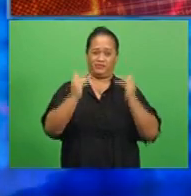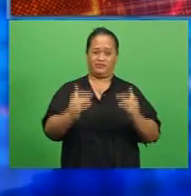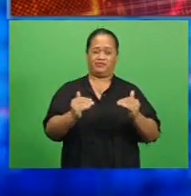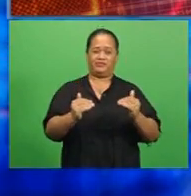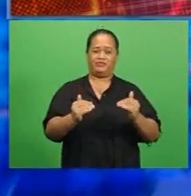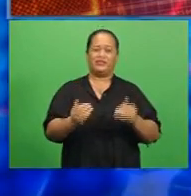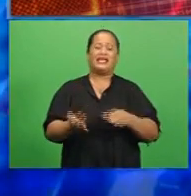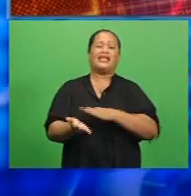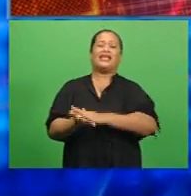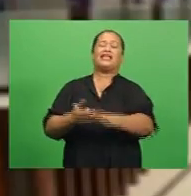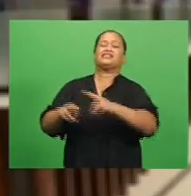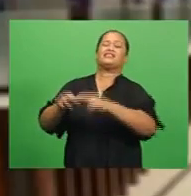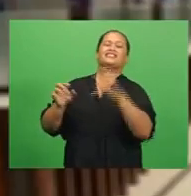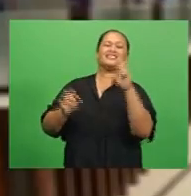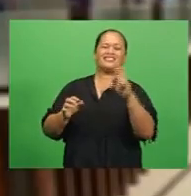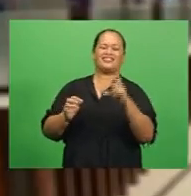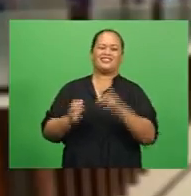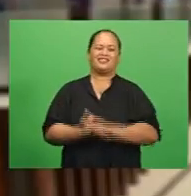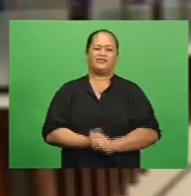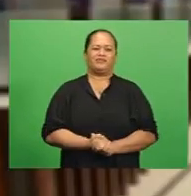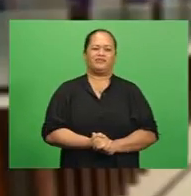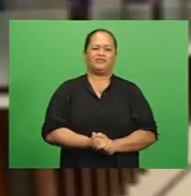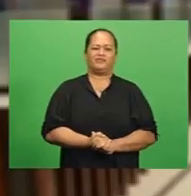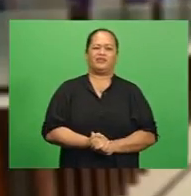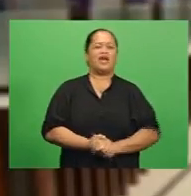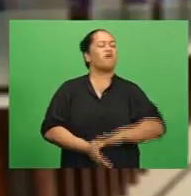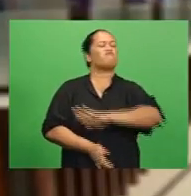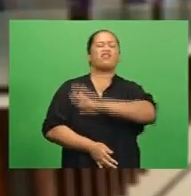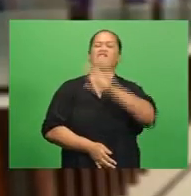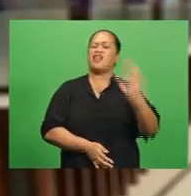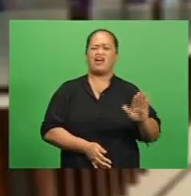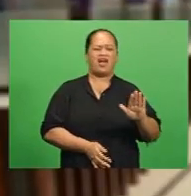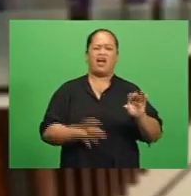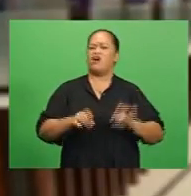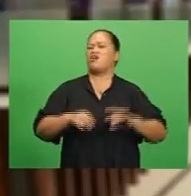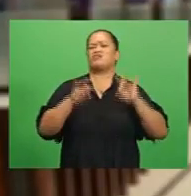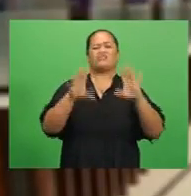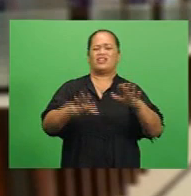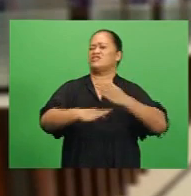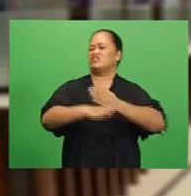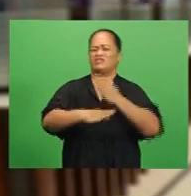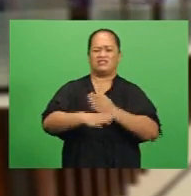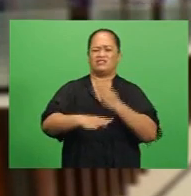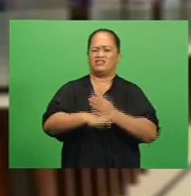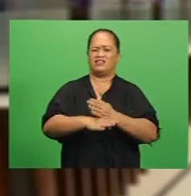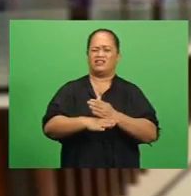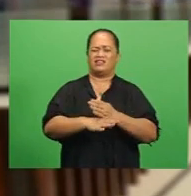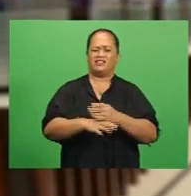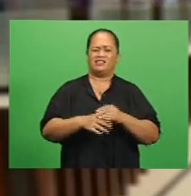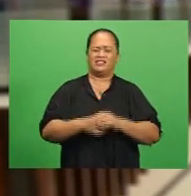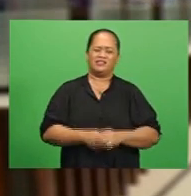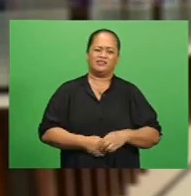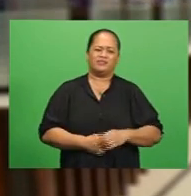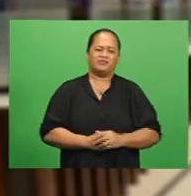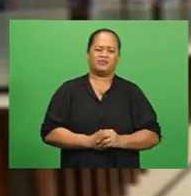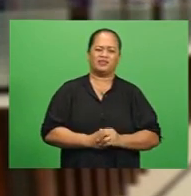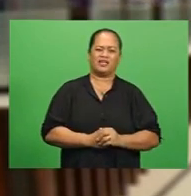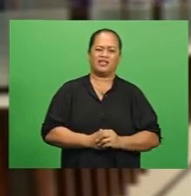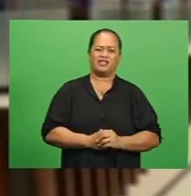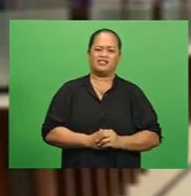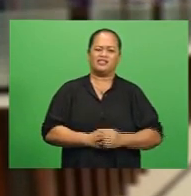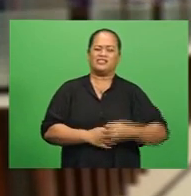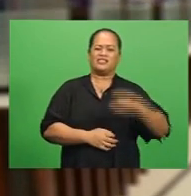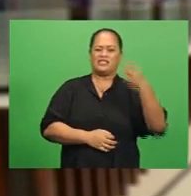from the money market. Bulavinaka, Australian job advertisements jumped to an 18-month peak in